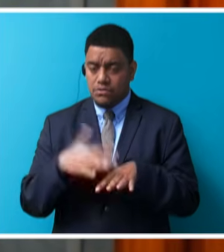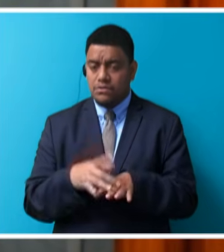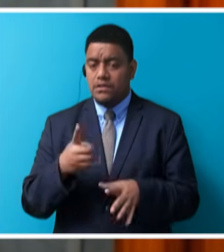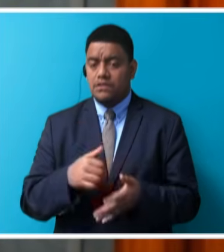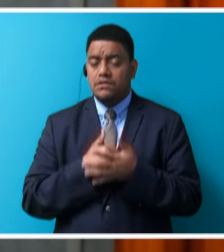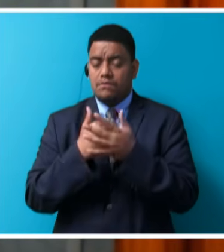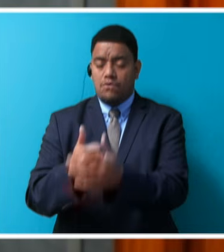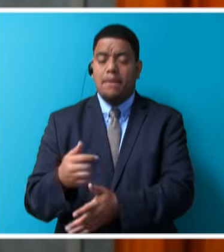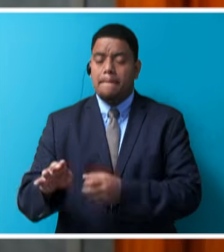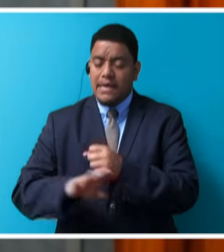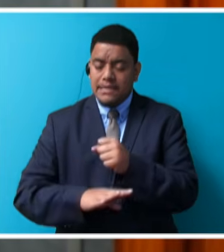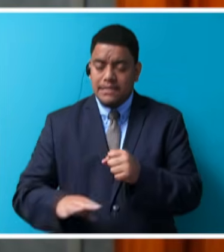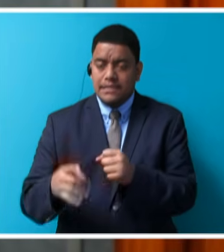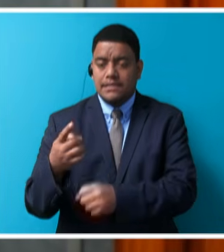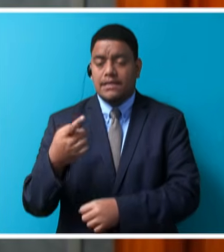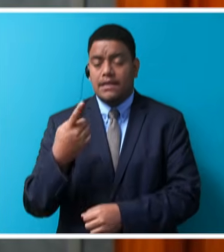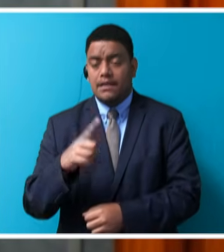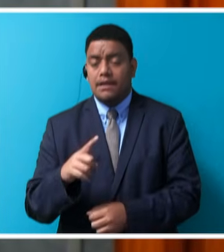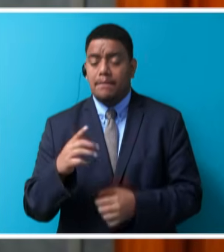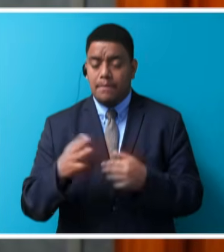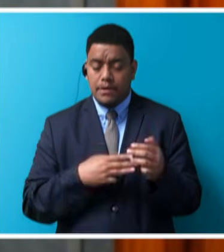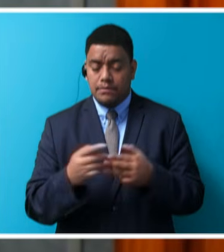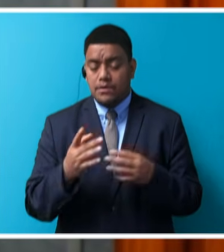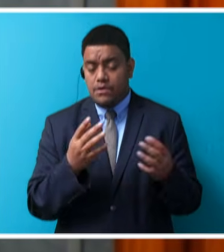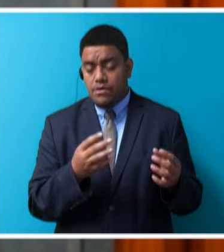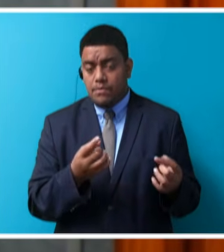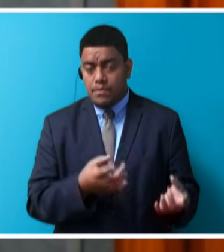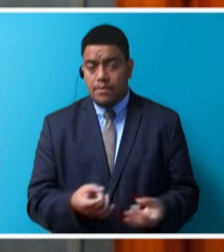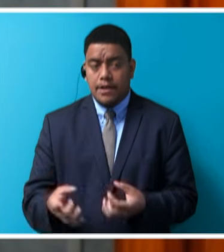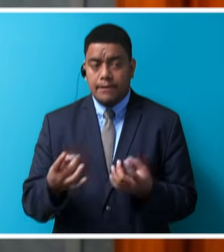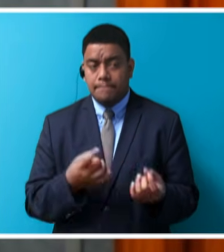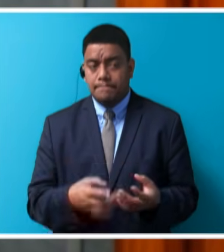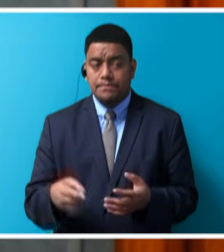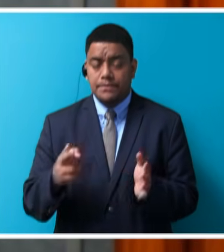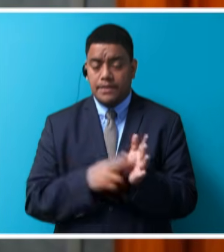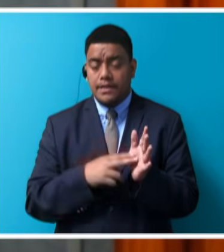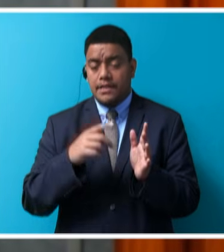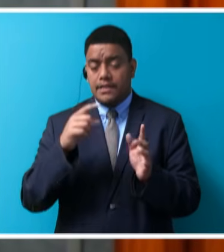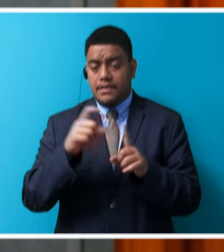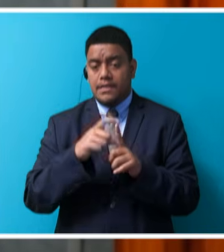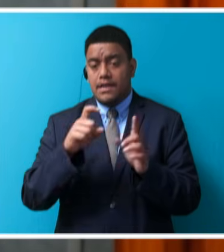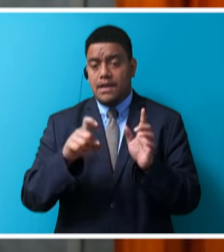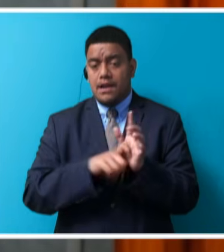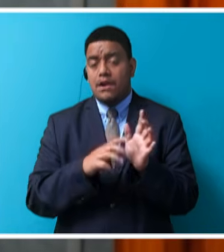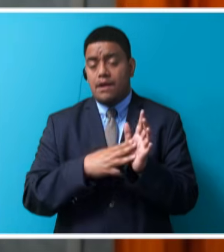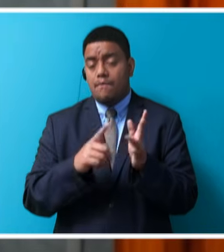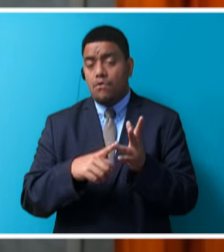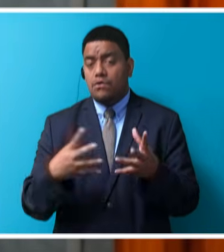basic amenities and appropriate management arrangements. The NDRMO also receives